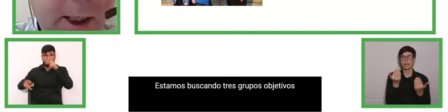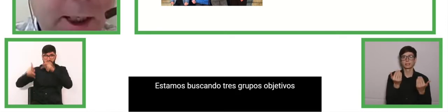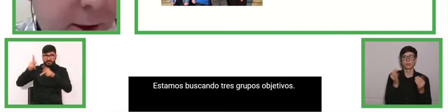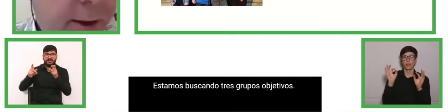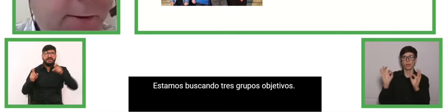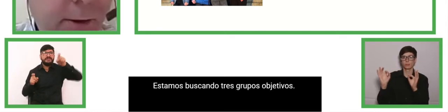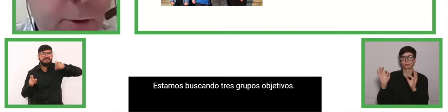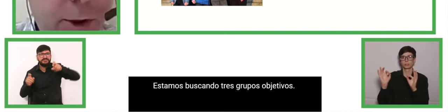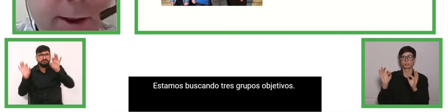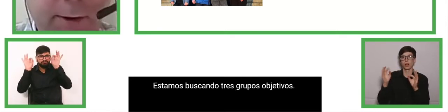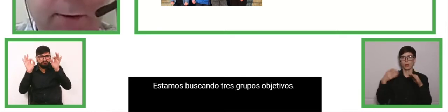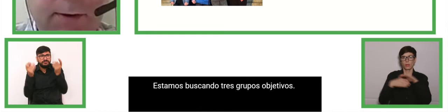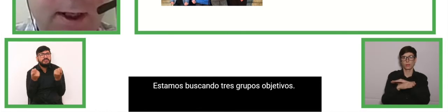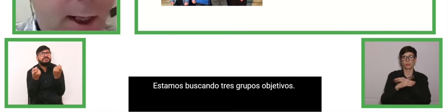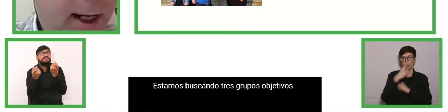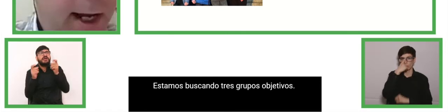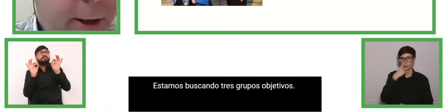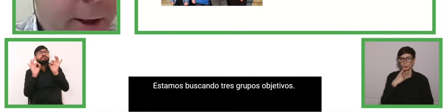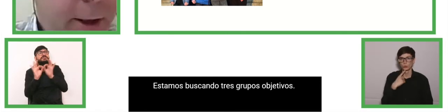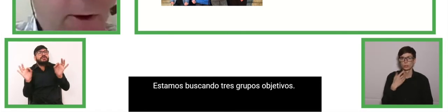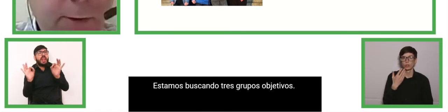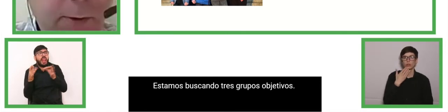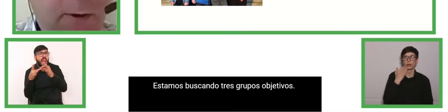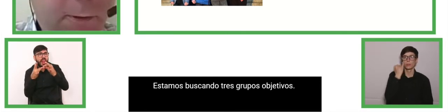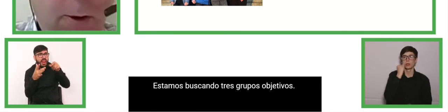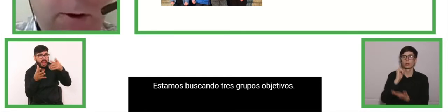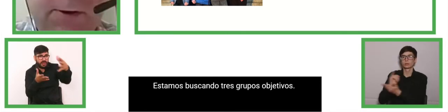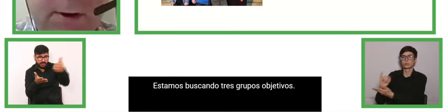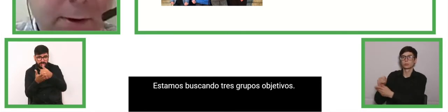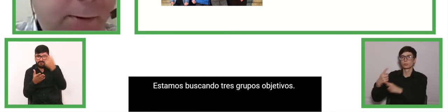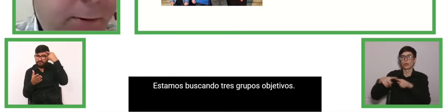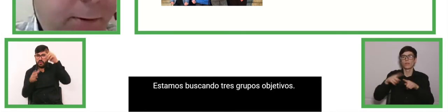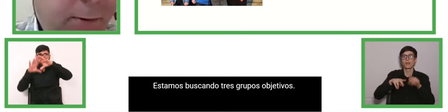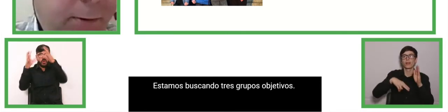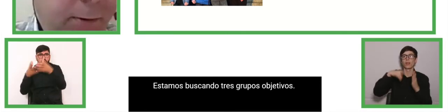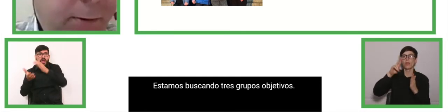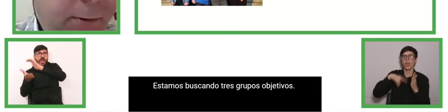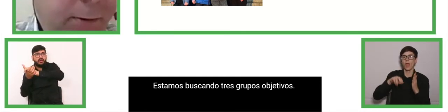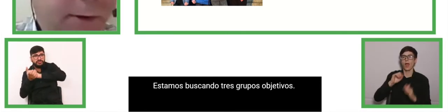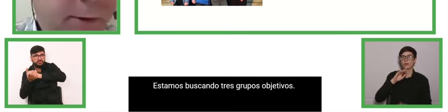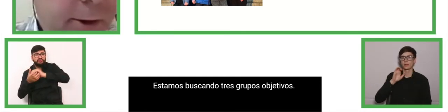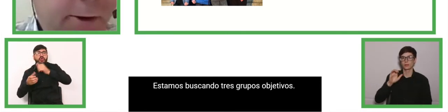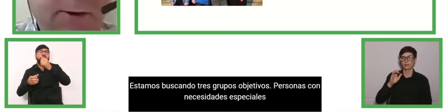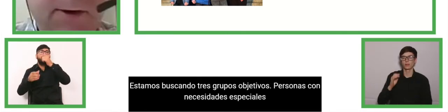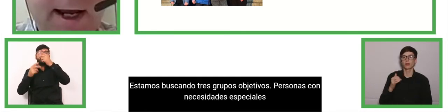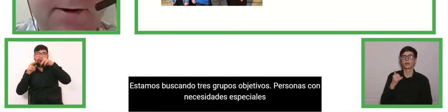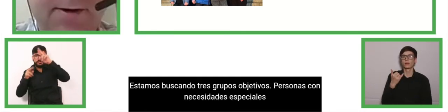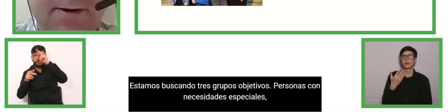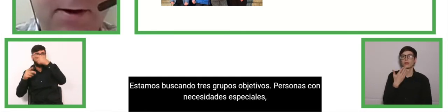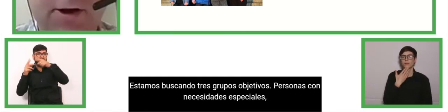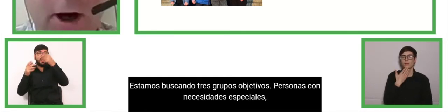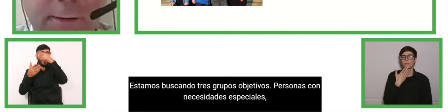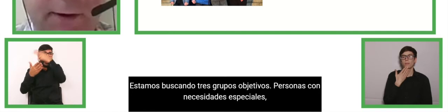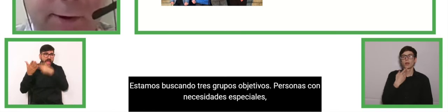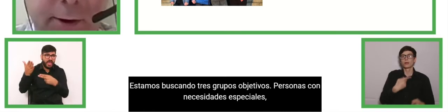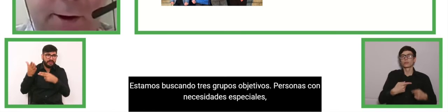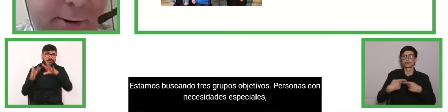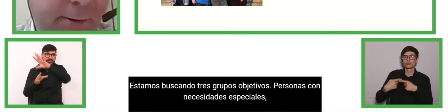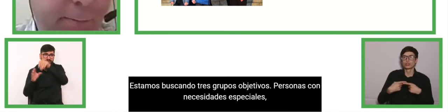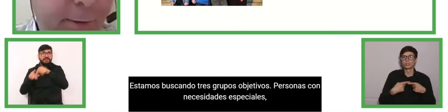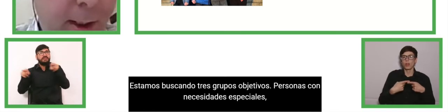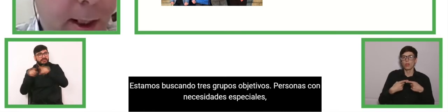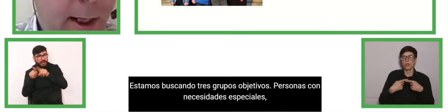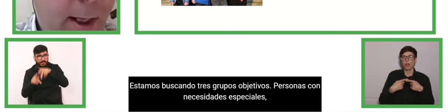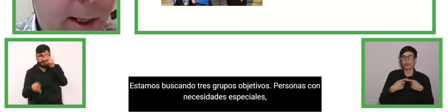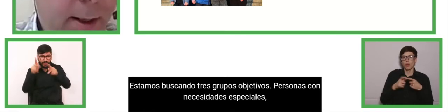art institutions, and also, of course, the society, the visitors, and the non-visitors.